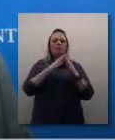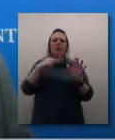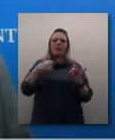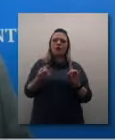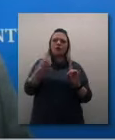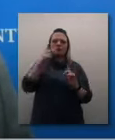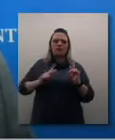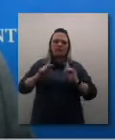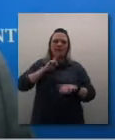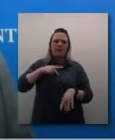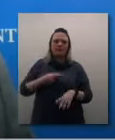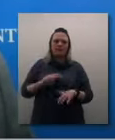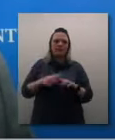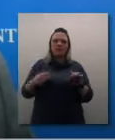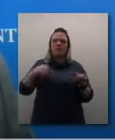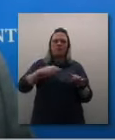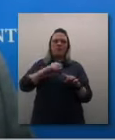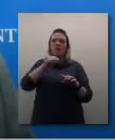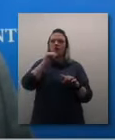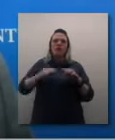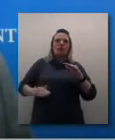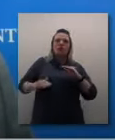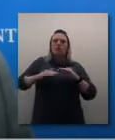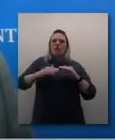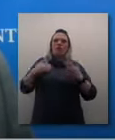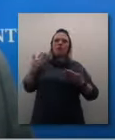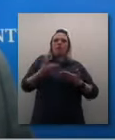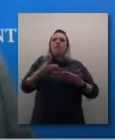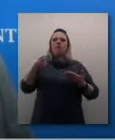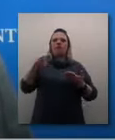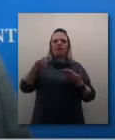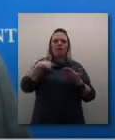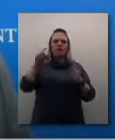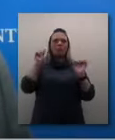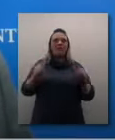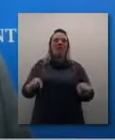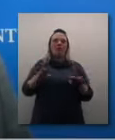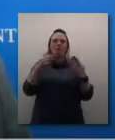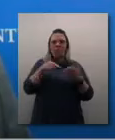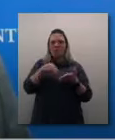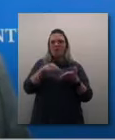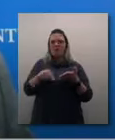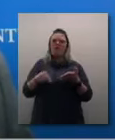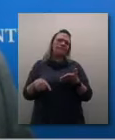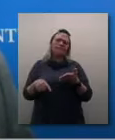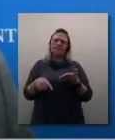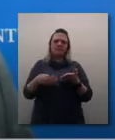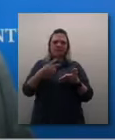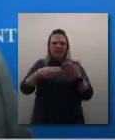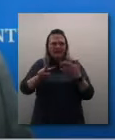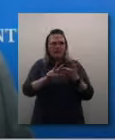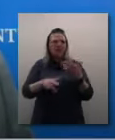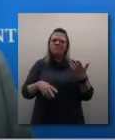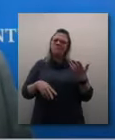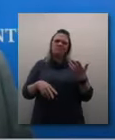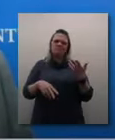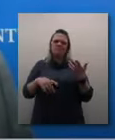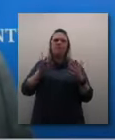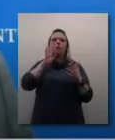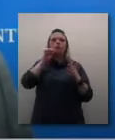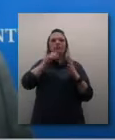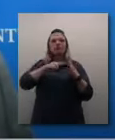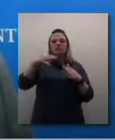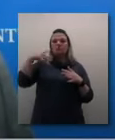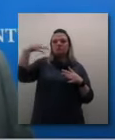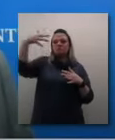people are upset, but we have not reached a point where we should be able to open up this week. Maybe even next week. We'll look at it in the long run. We